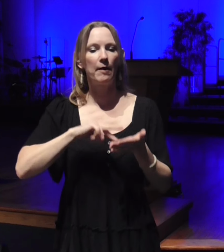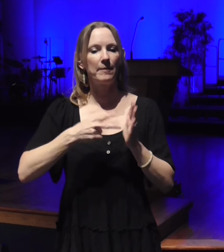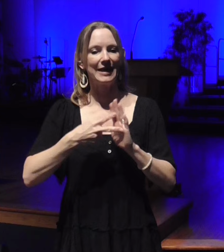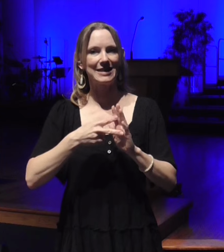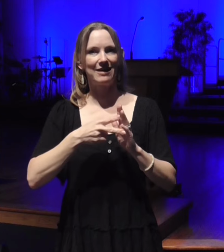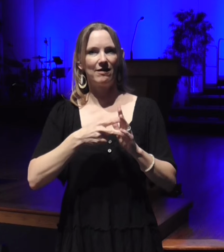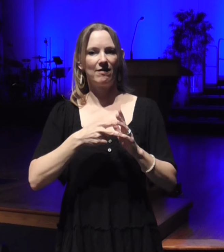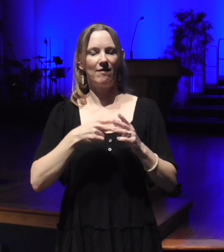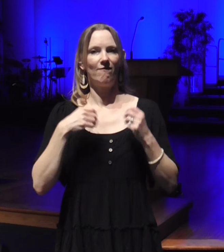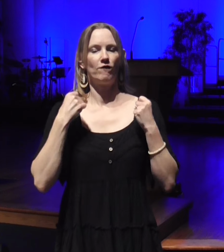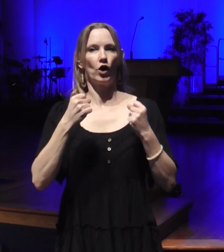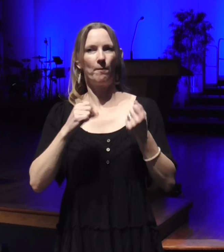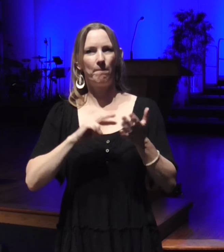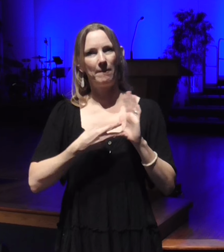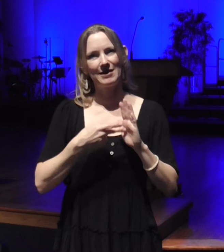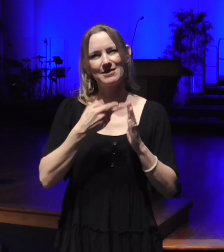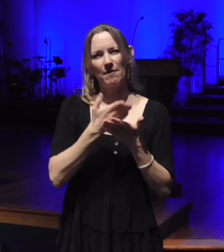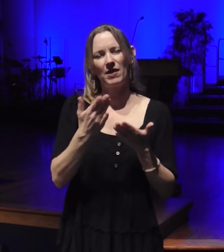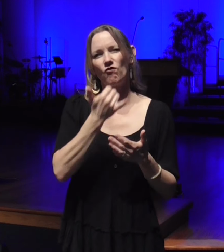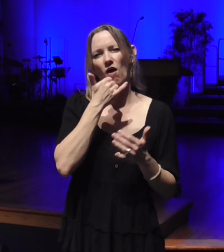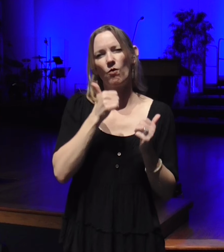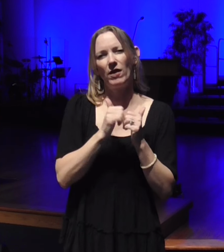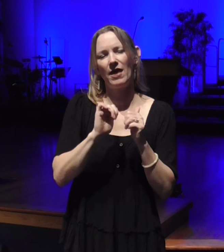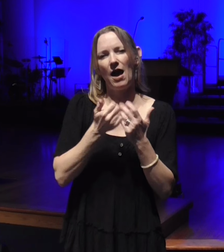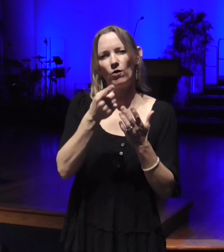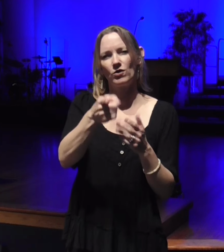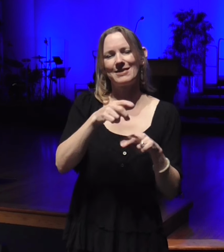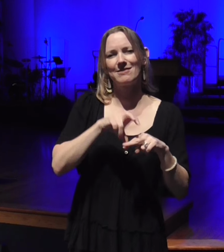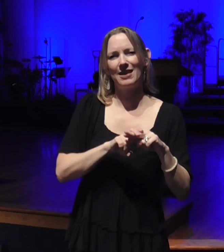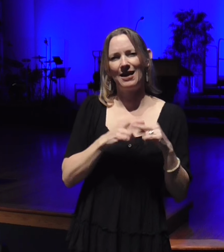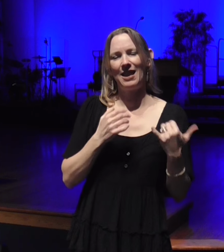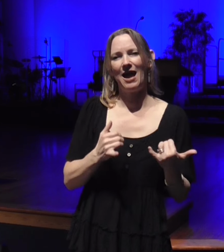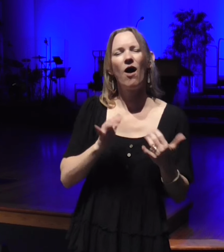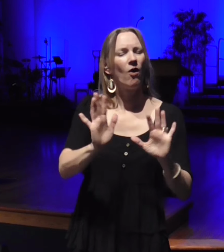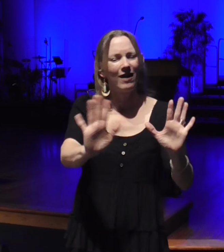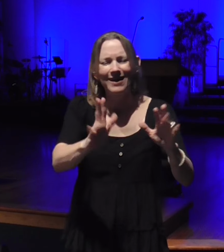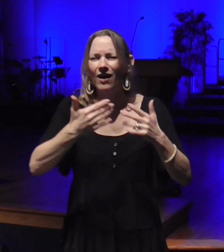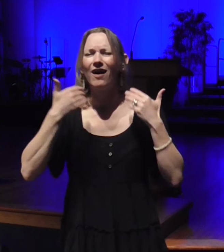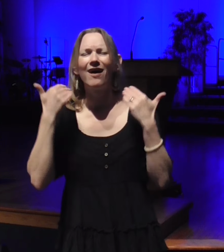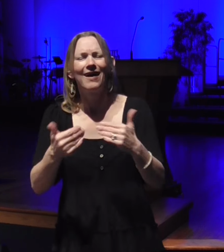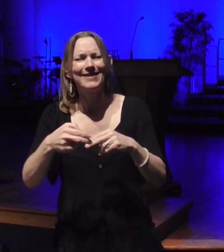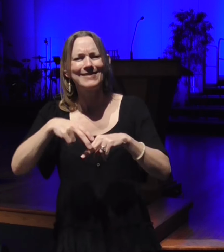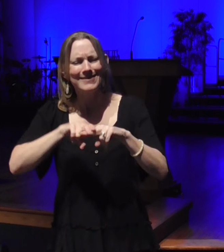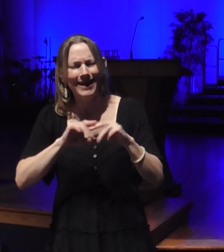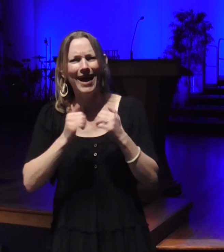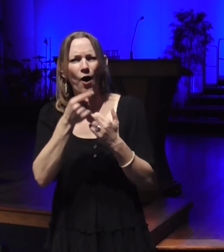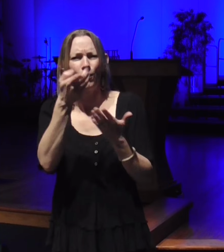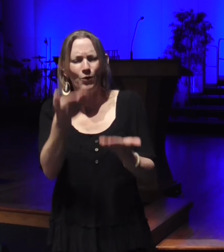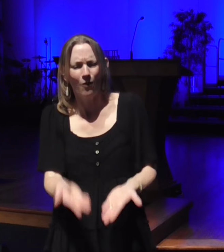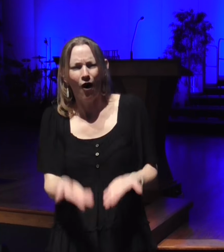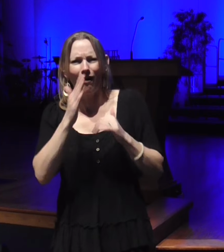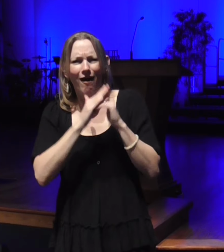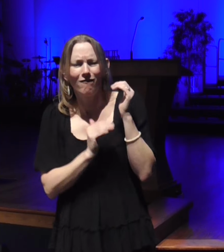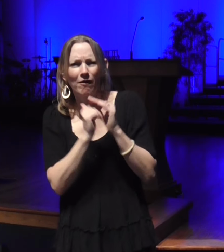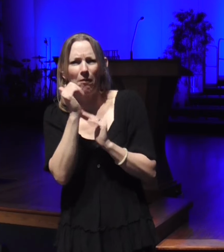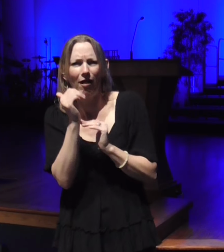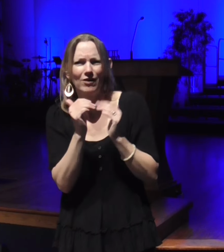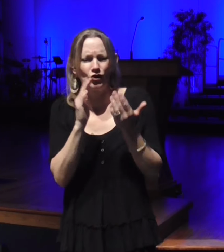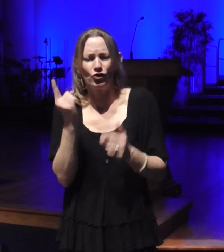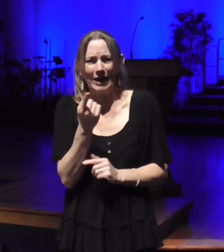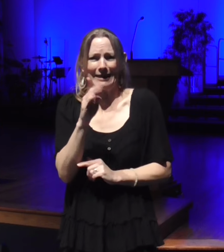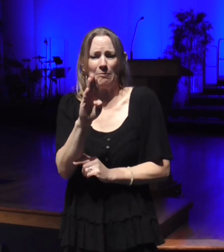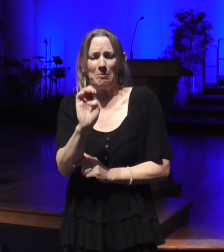It says there's something wrong with the way you're sitting right now. Sit how you are. Just be. The worst culprit